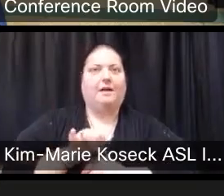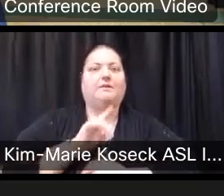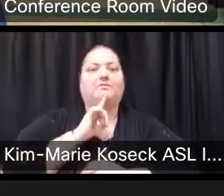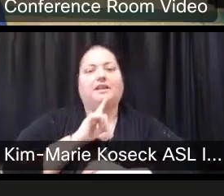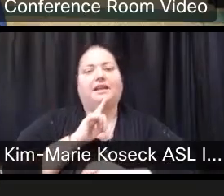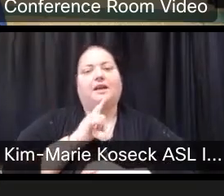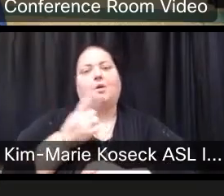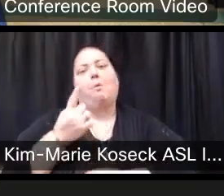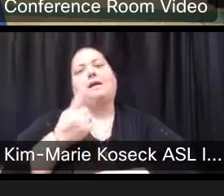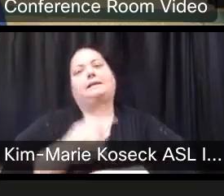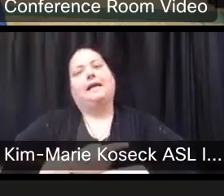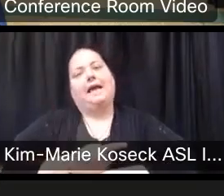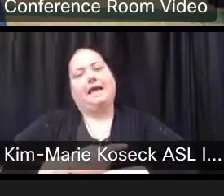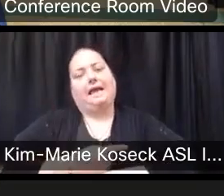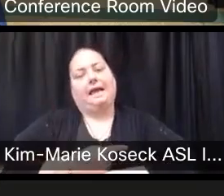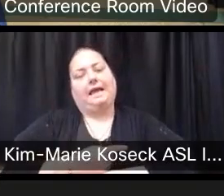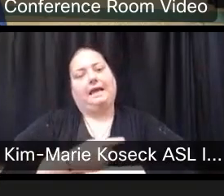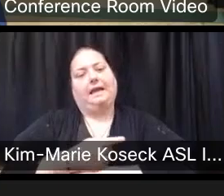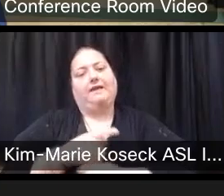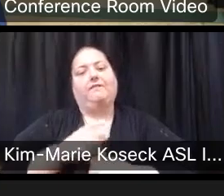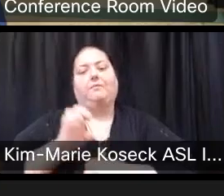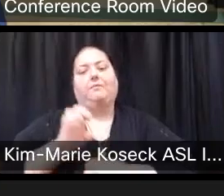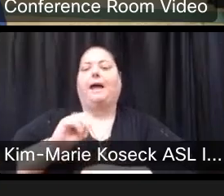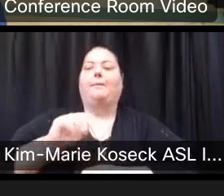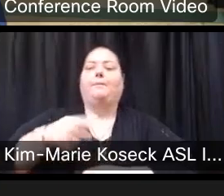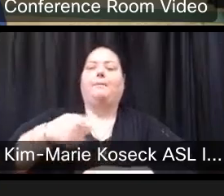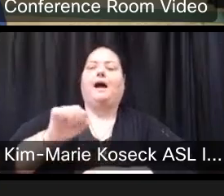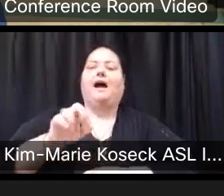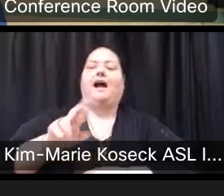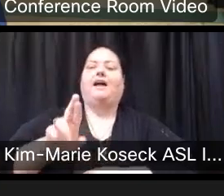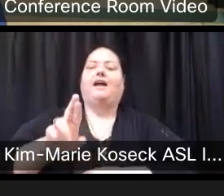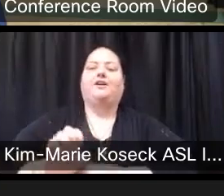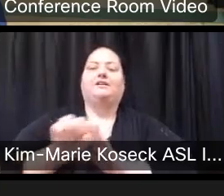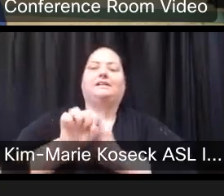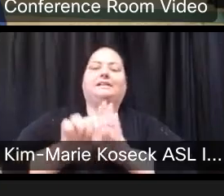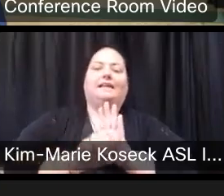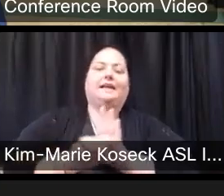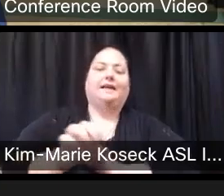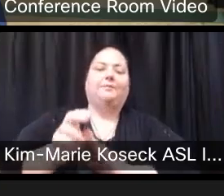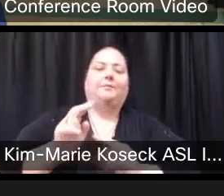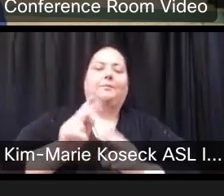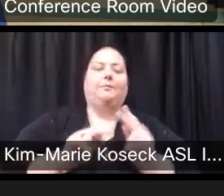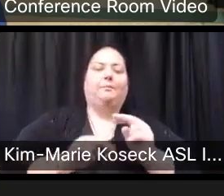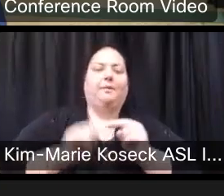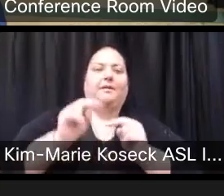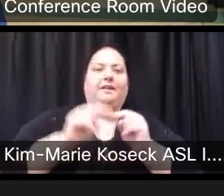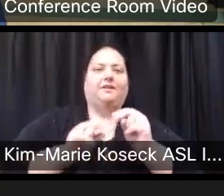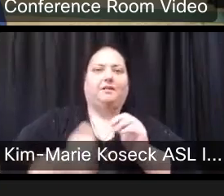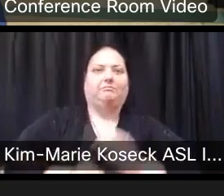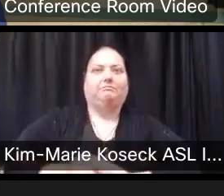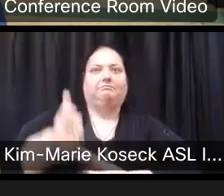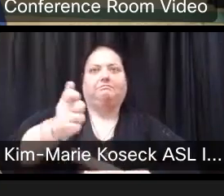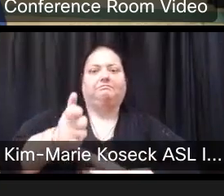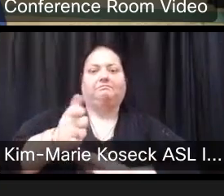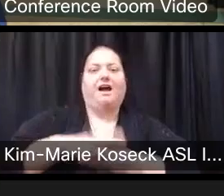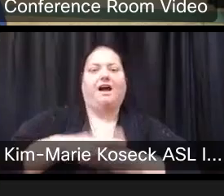got one day on the Empire State Building, you could probably get a press event out of it if you needed. And also too, actually, you could throw the switch. So